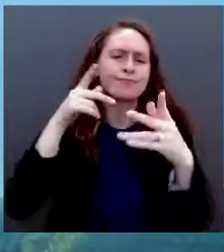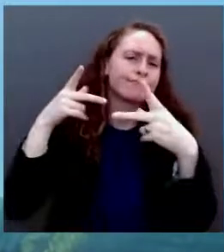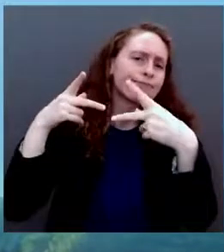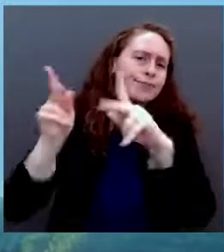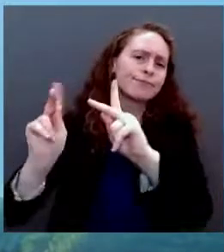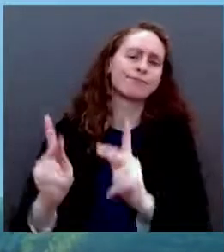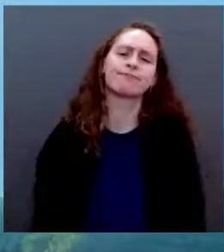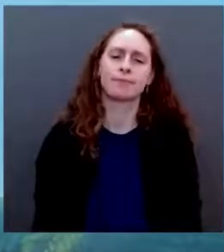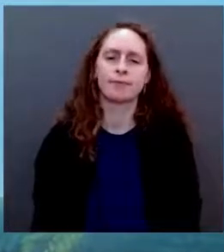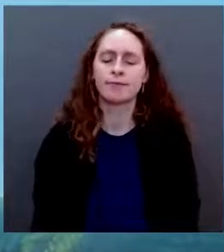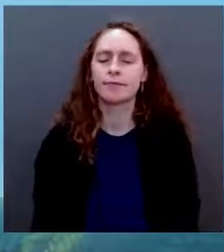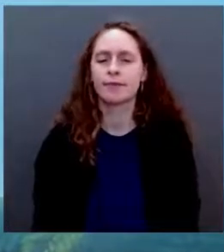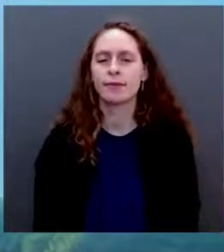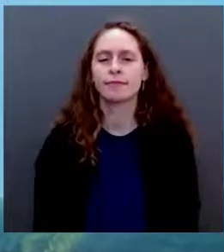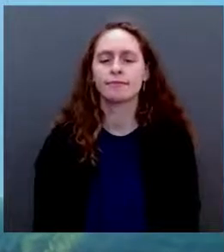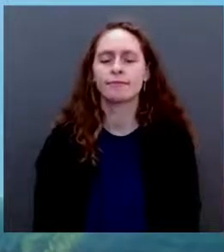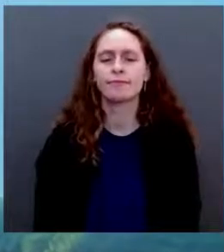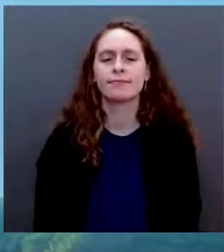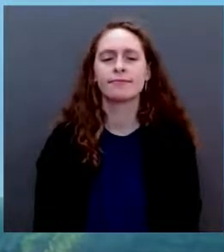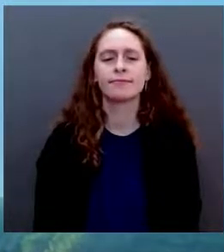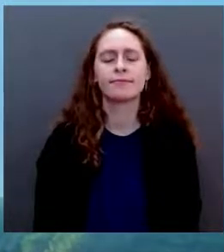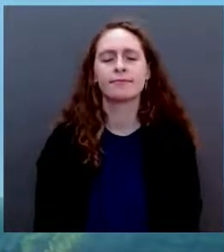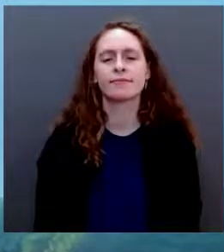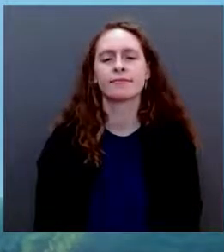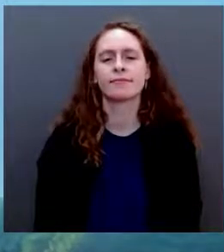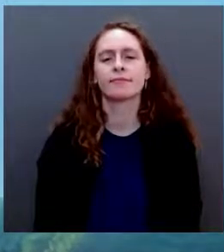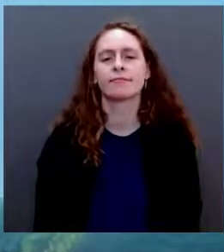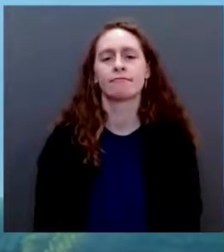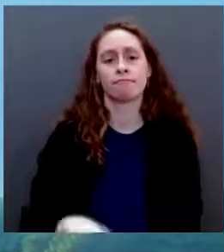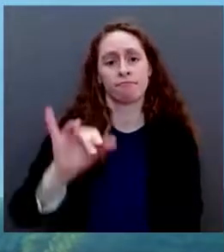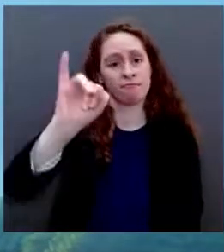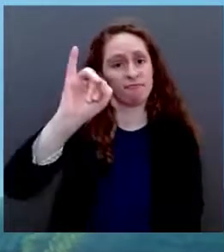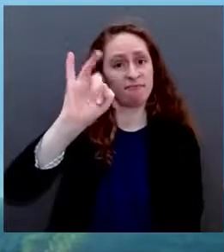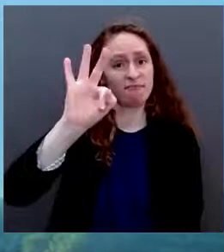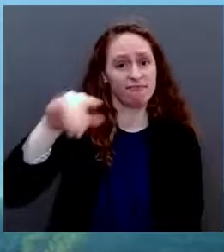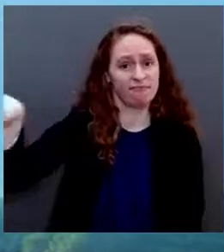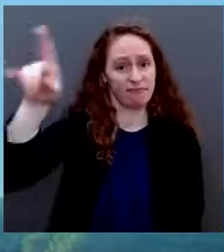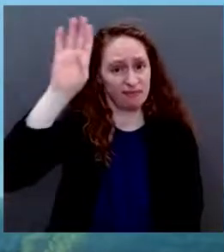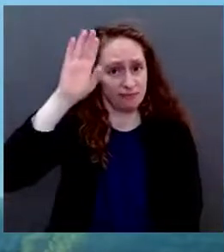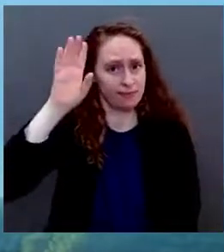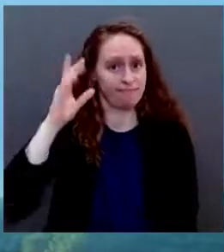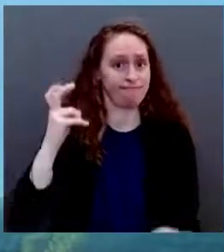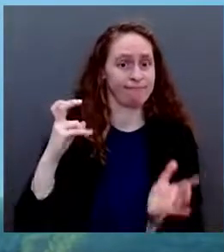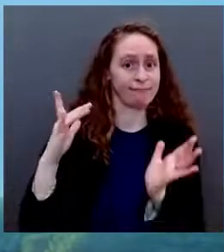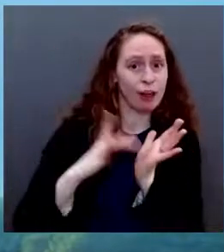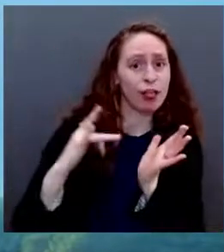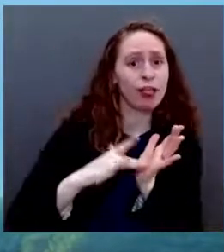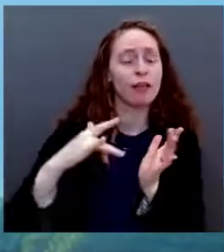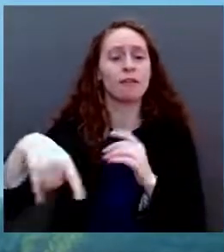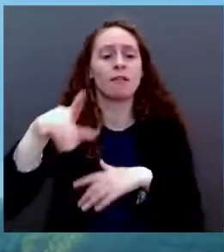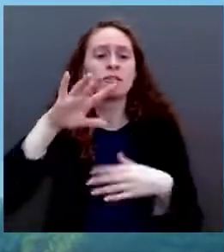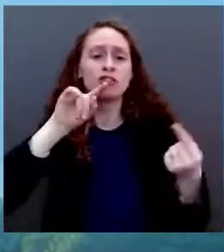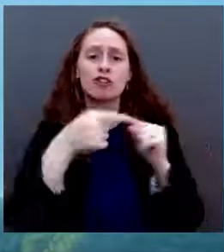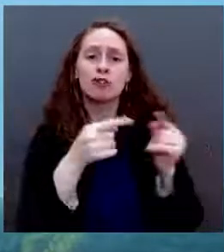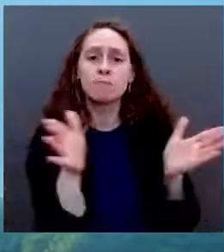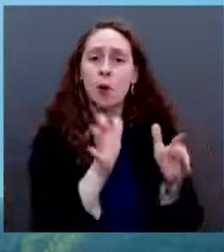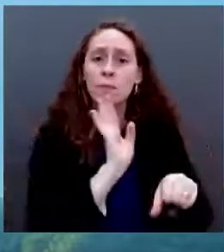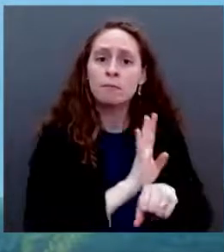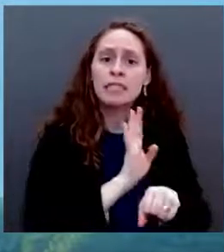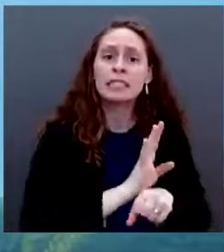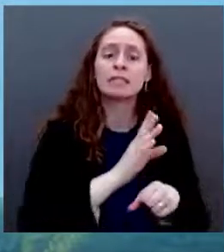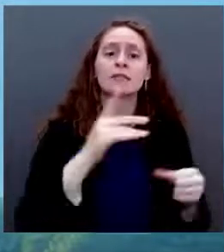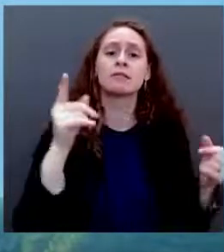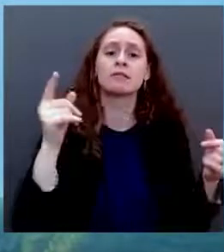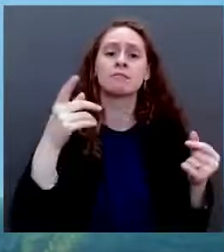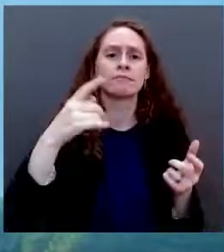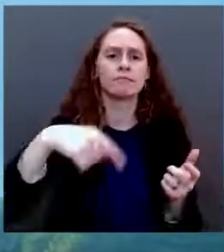American people, producers, consumers, and workers alike, and they hurt the American economy.